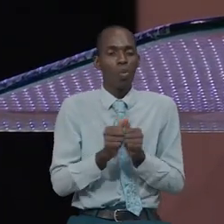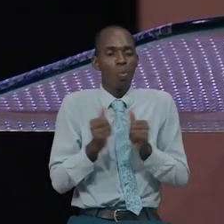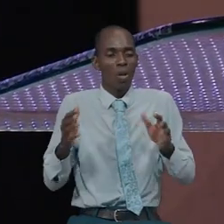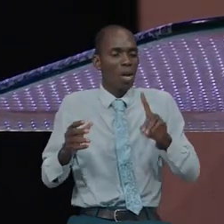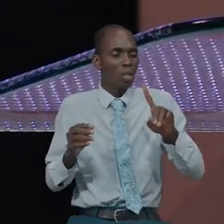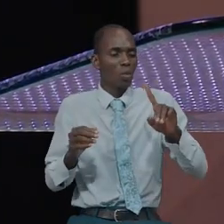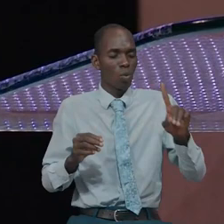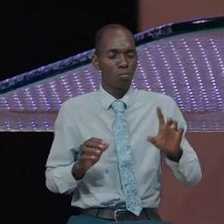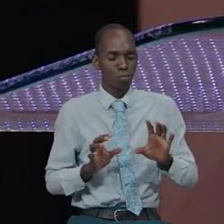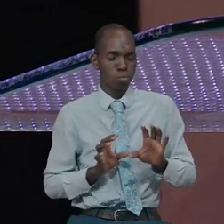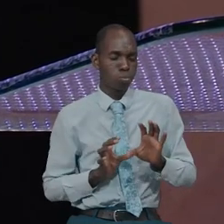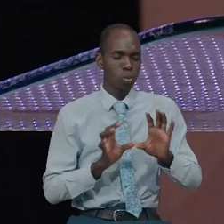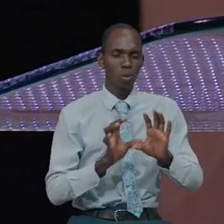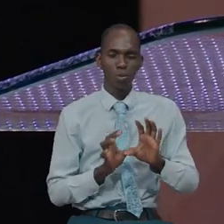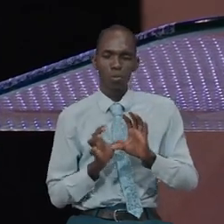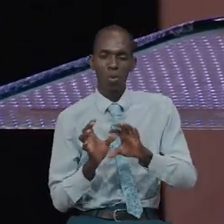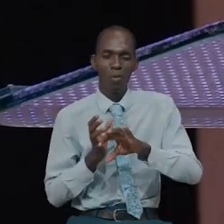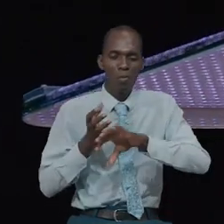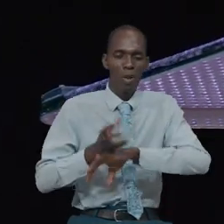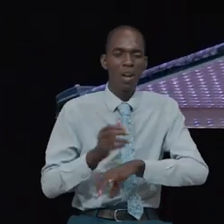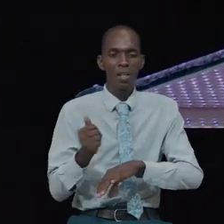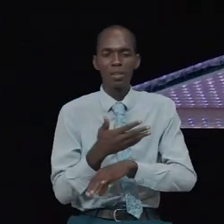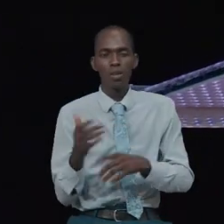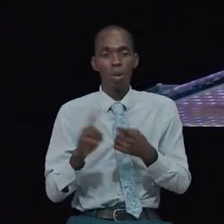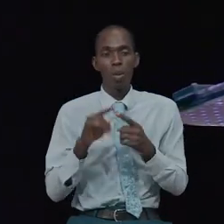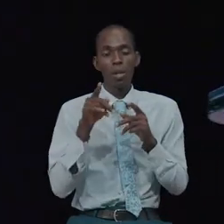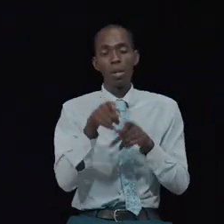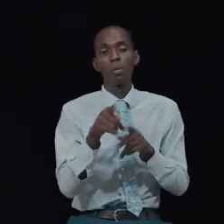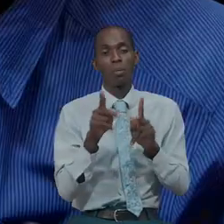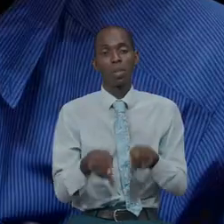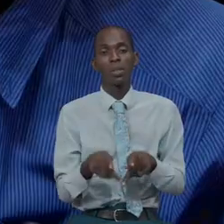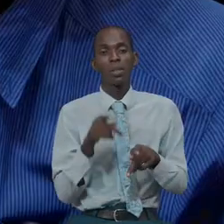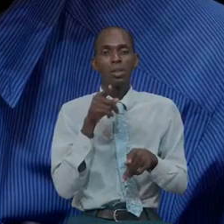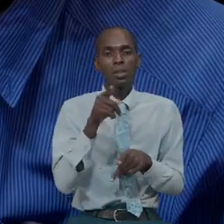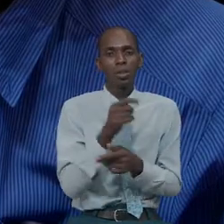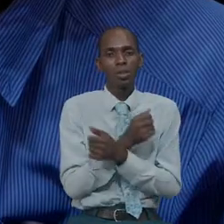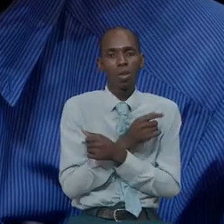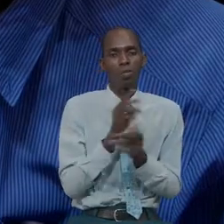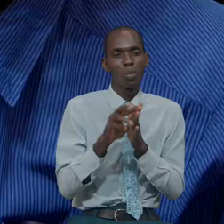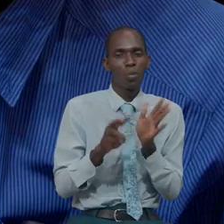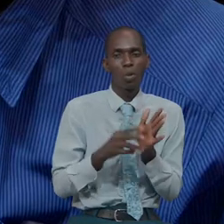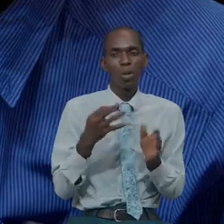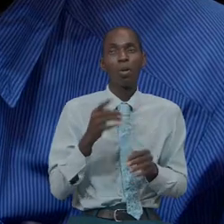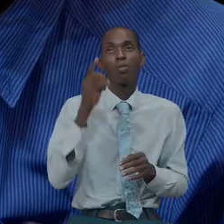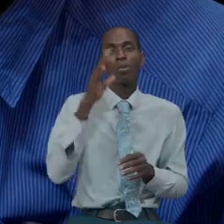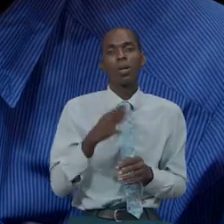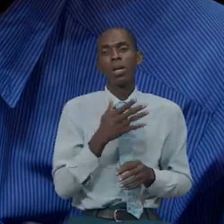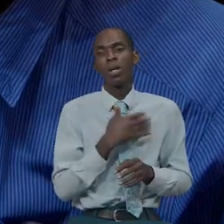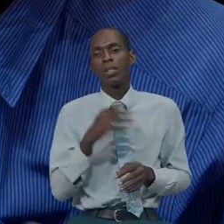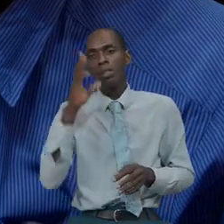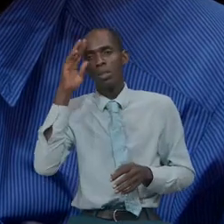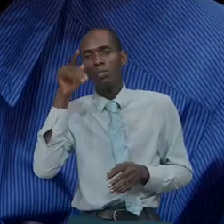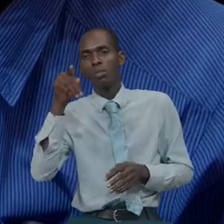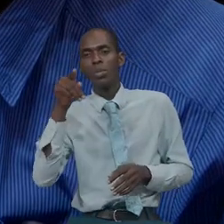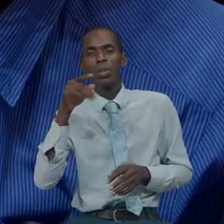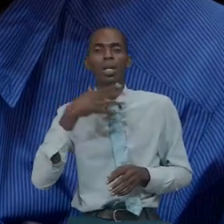and nobody imposing anything on her. He loves the will of God, she loves the will of God, and he, anyone,